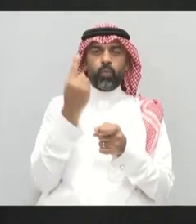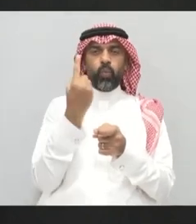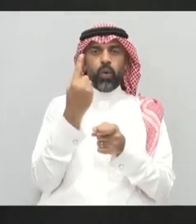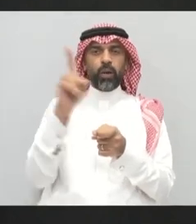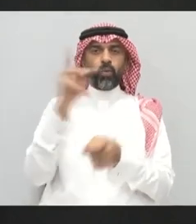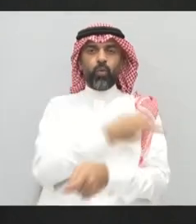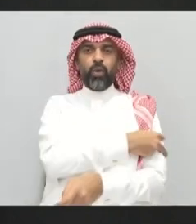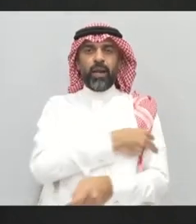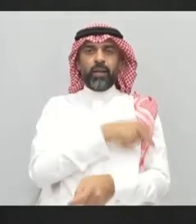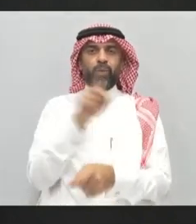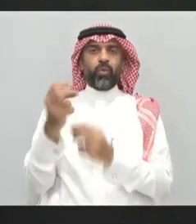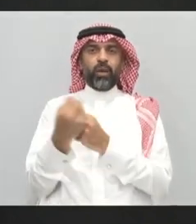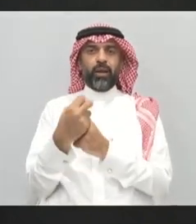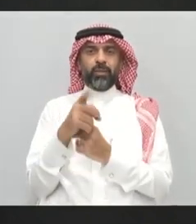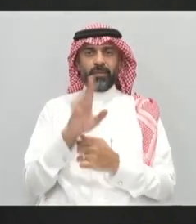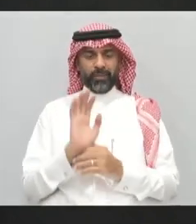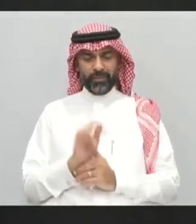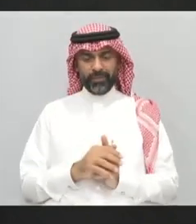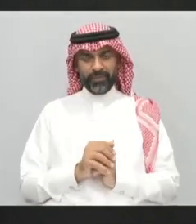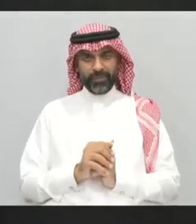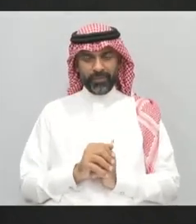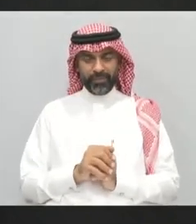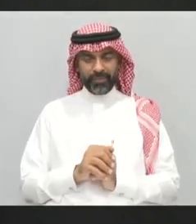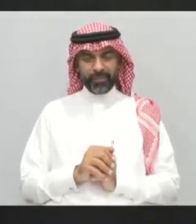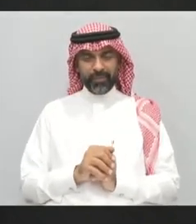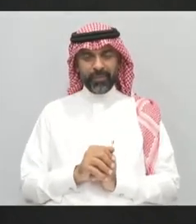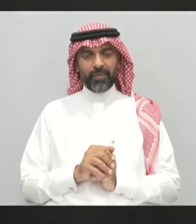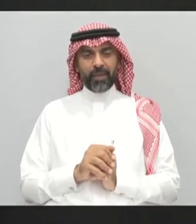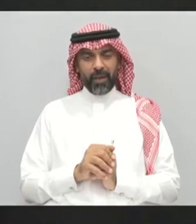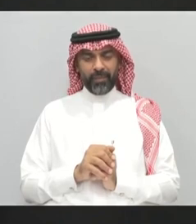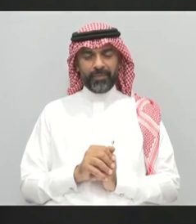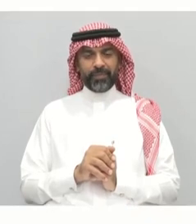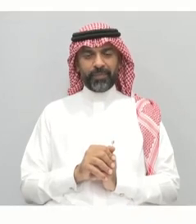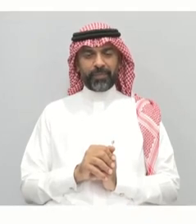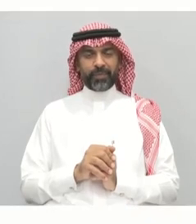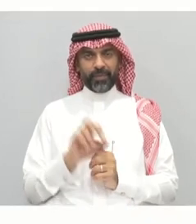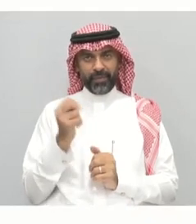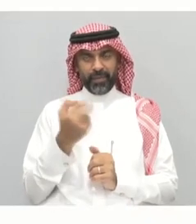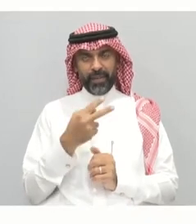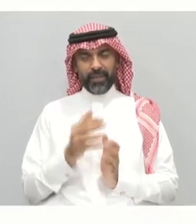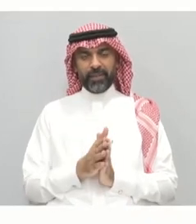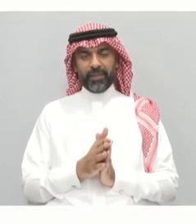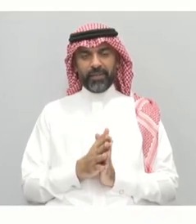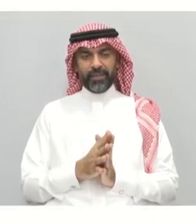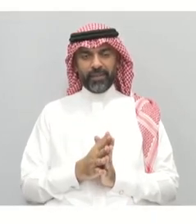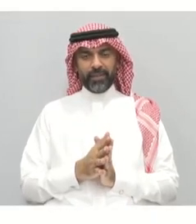leader for your game. Okay, so as this one, okay,